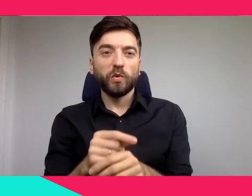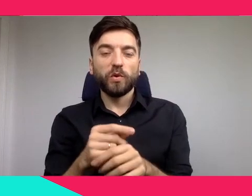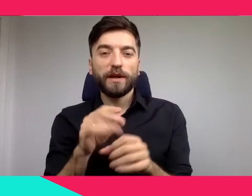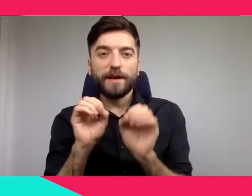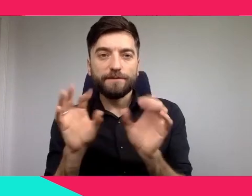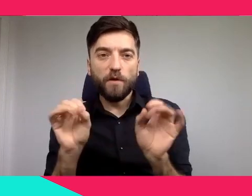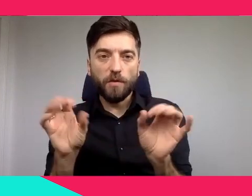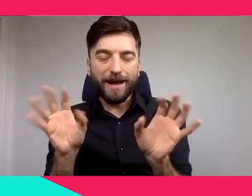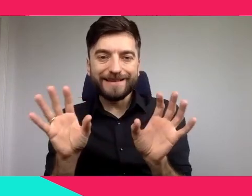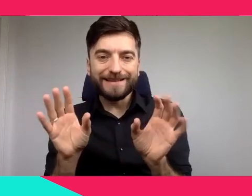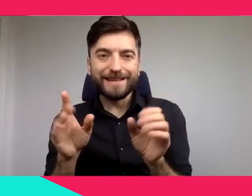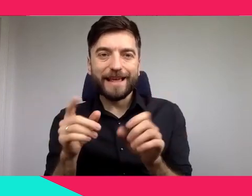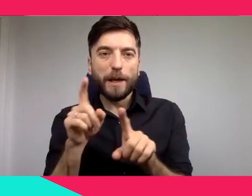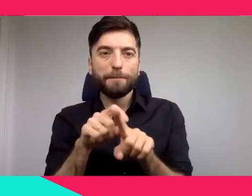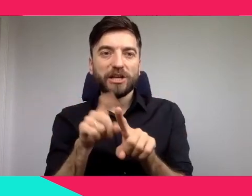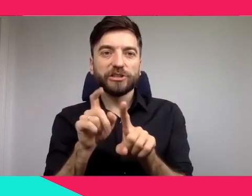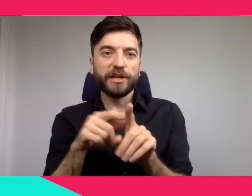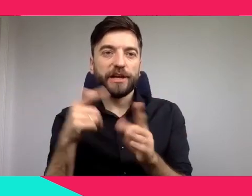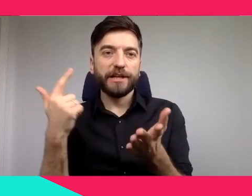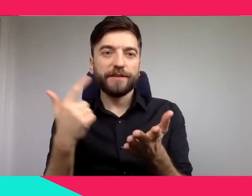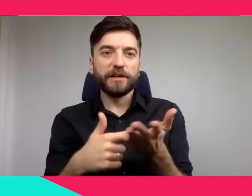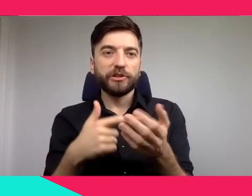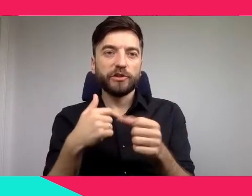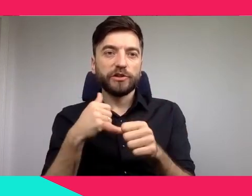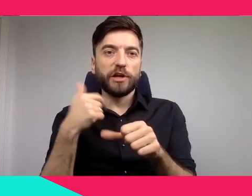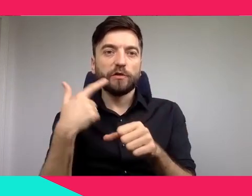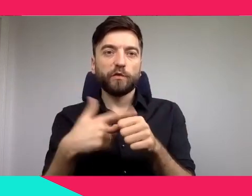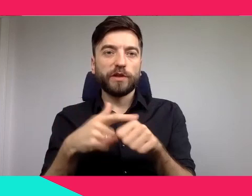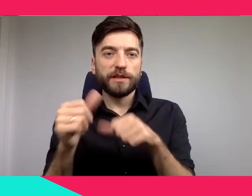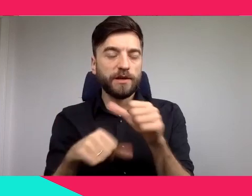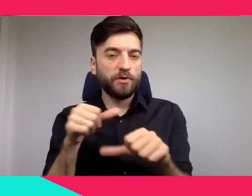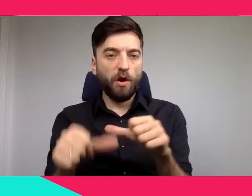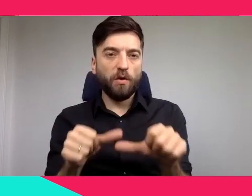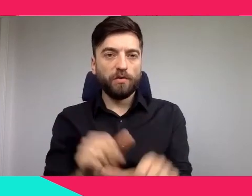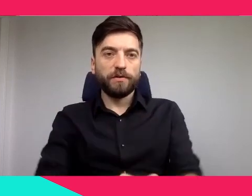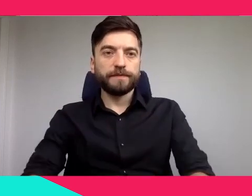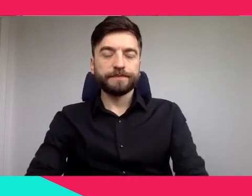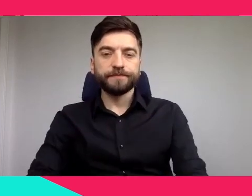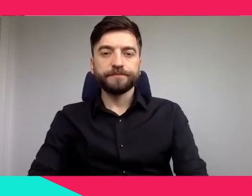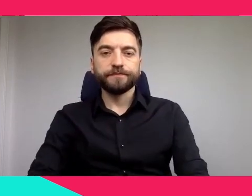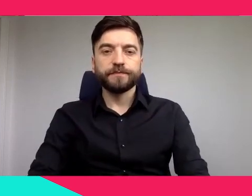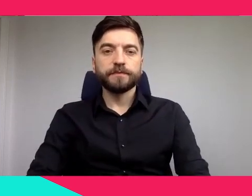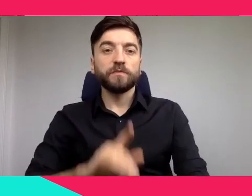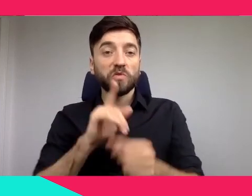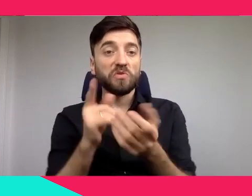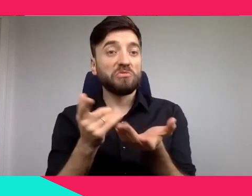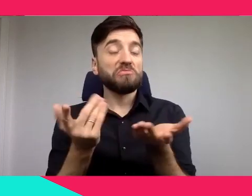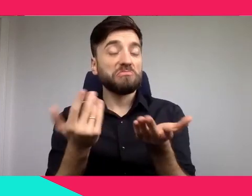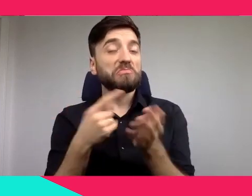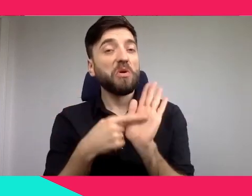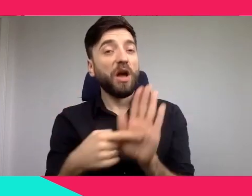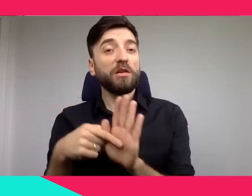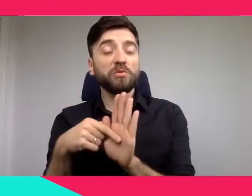game for museums. Of course, you have to put a lot of time and energy in your own website, but if your goal is to reach out to